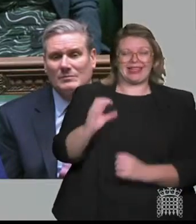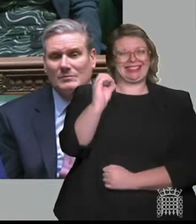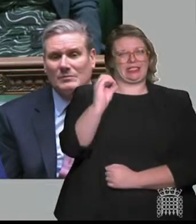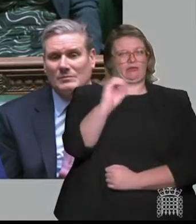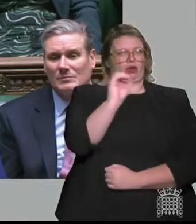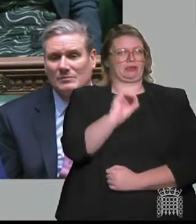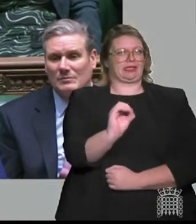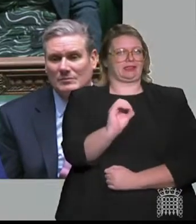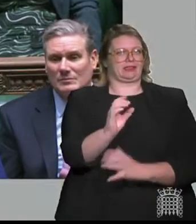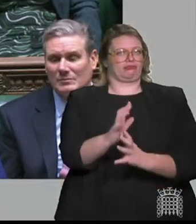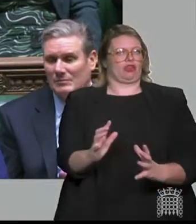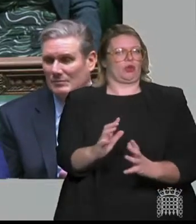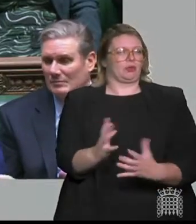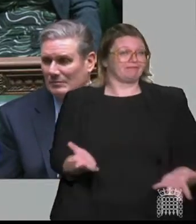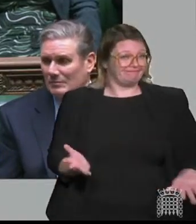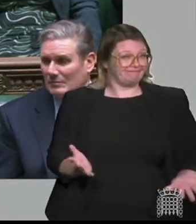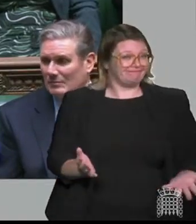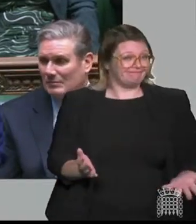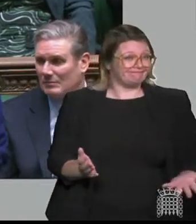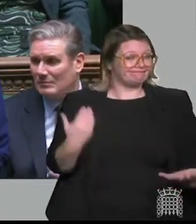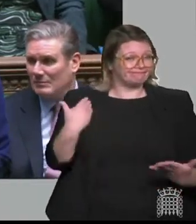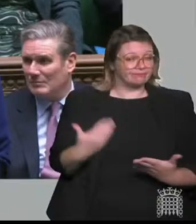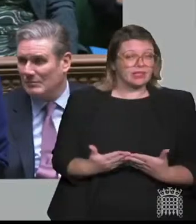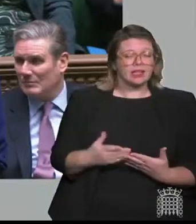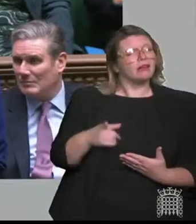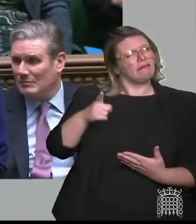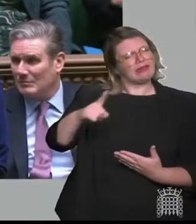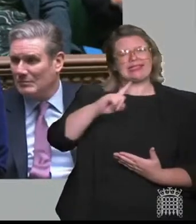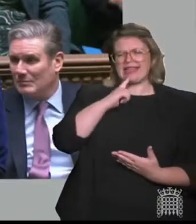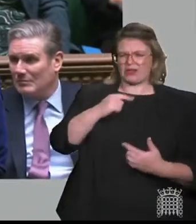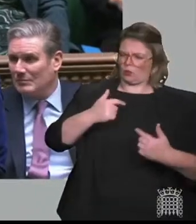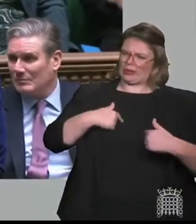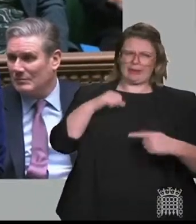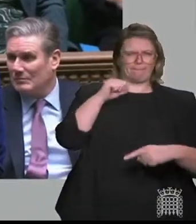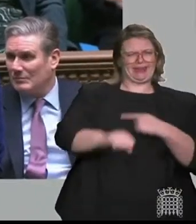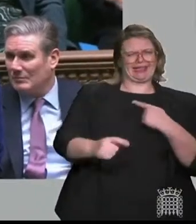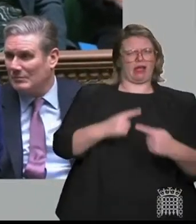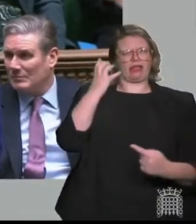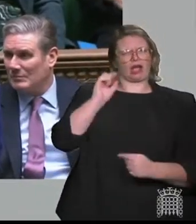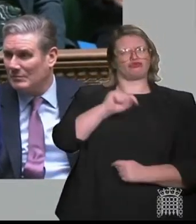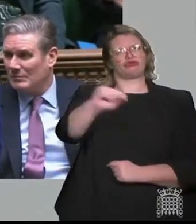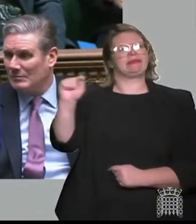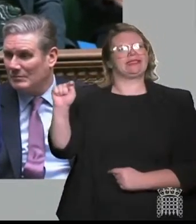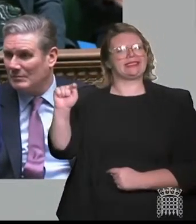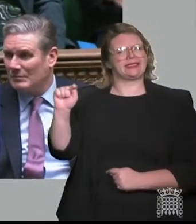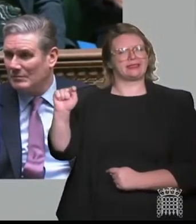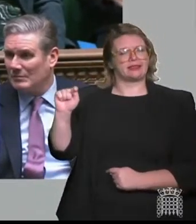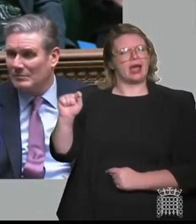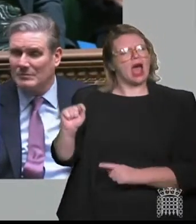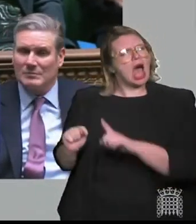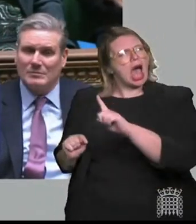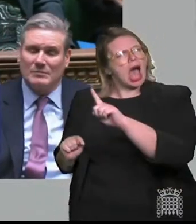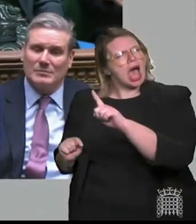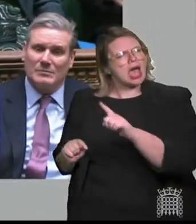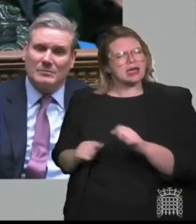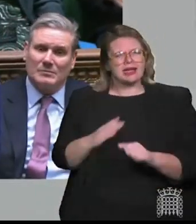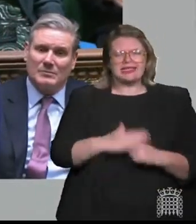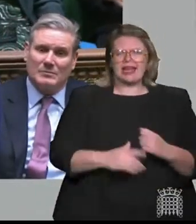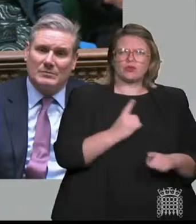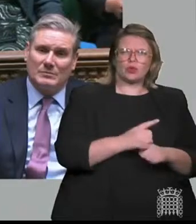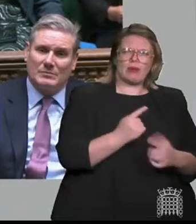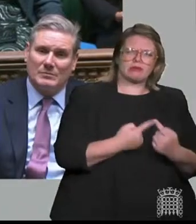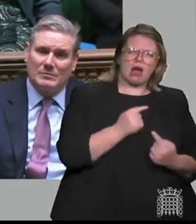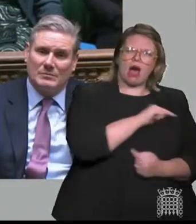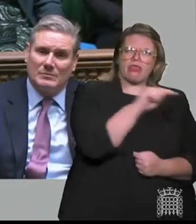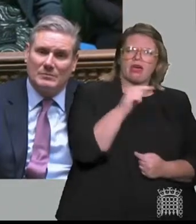Now, the Chancellor mentioned some countries that we are outperforming in growth, but I couldn't help notice that he failed to mention any of the many